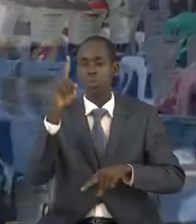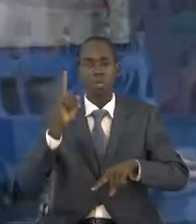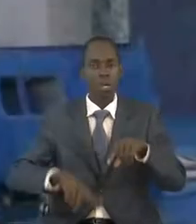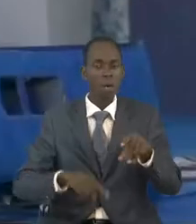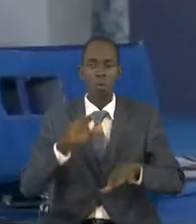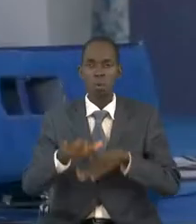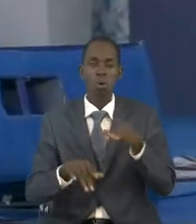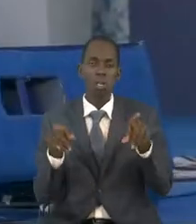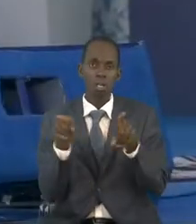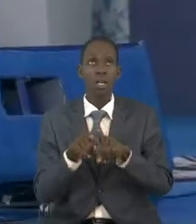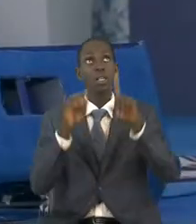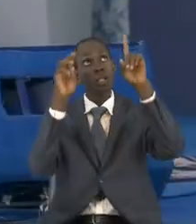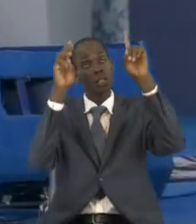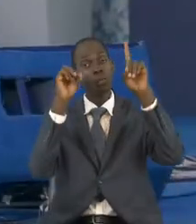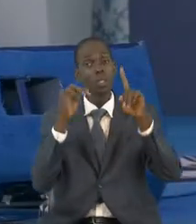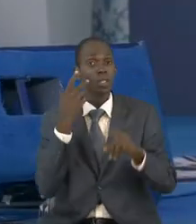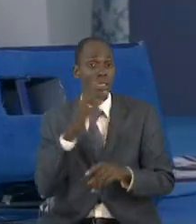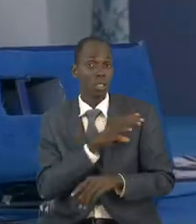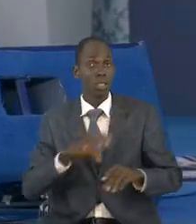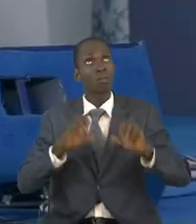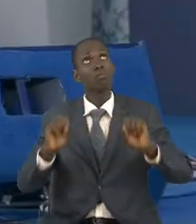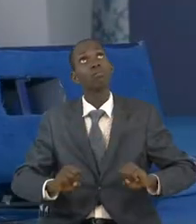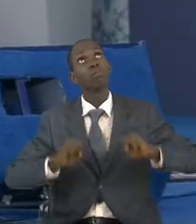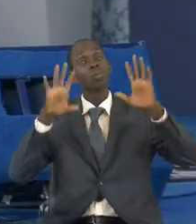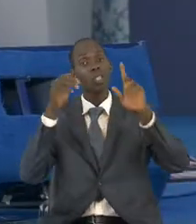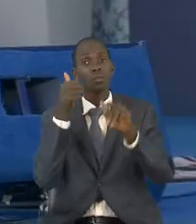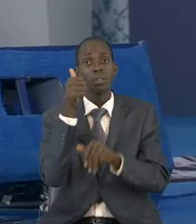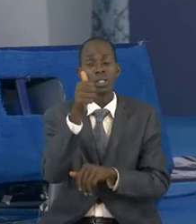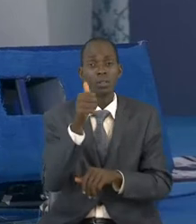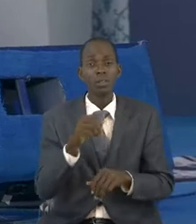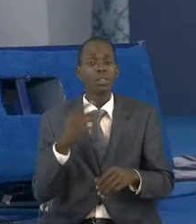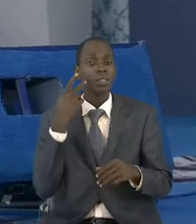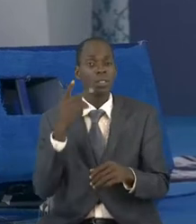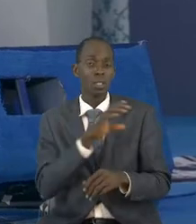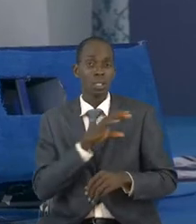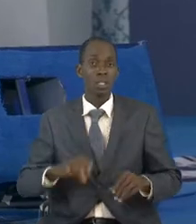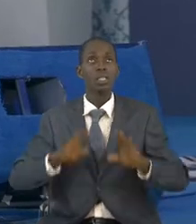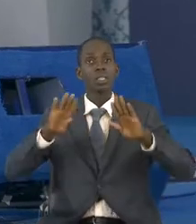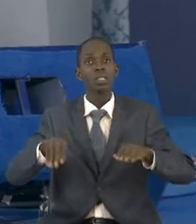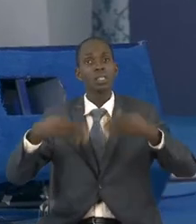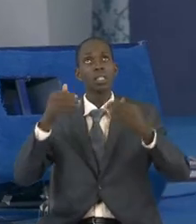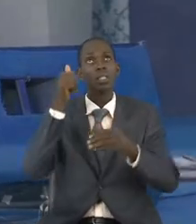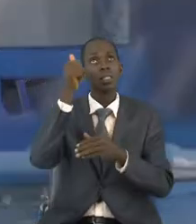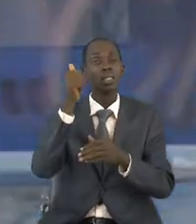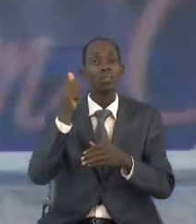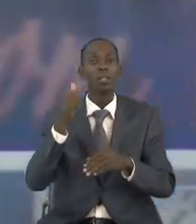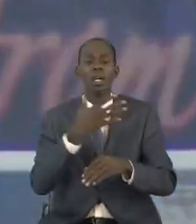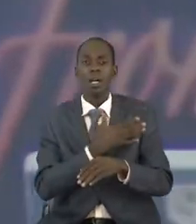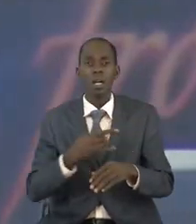him. He submitted himself, he surrendered himself, he gave himself, and it is when